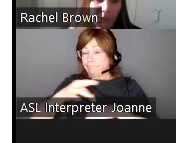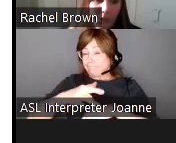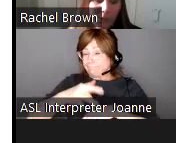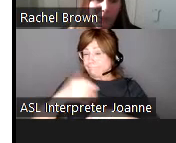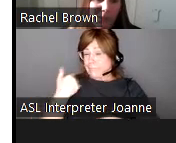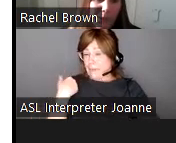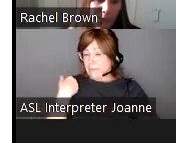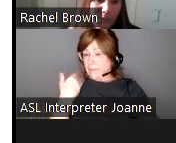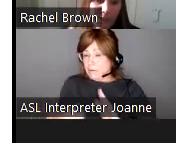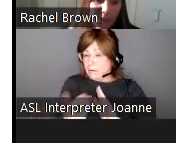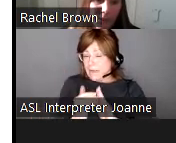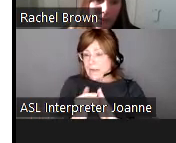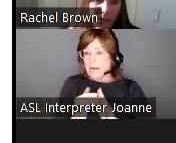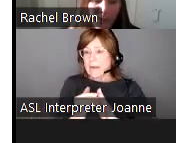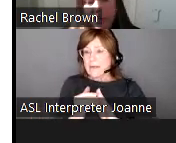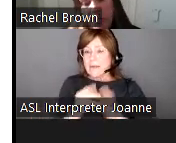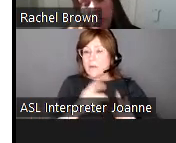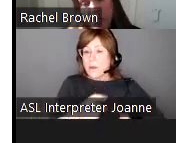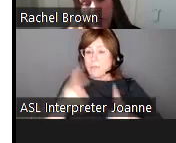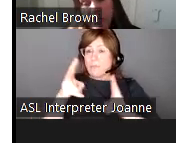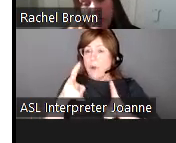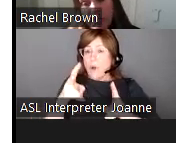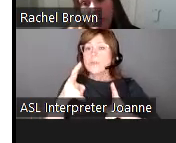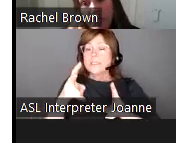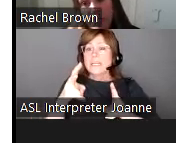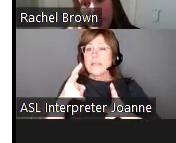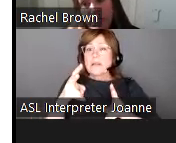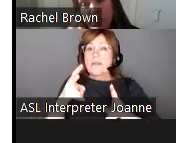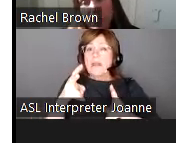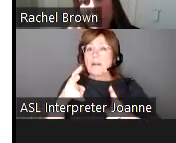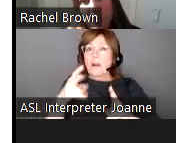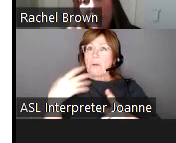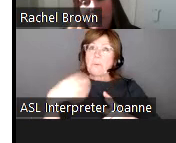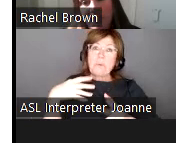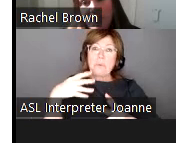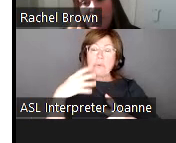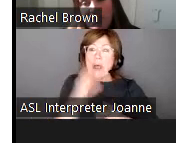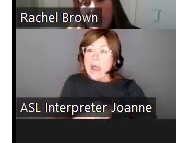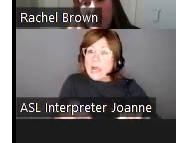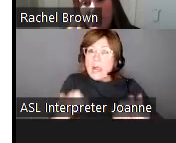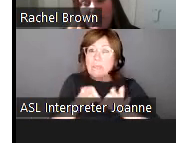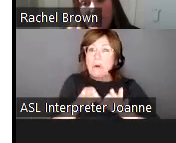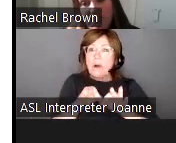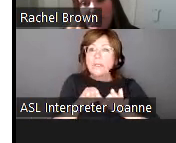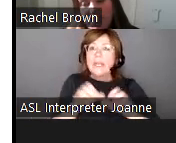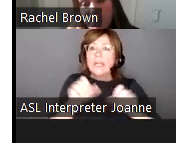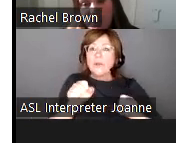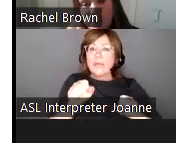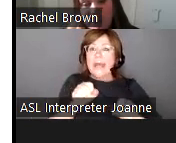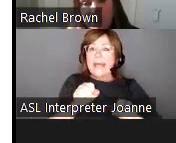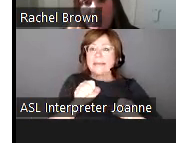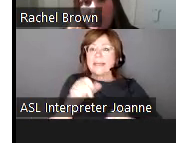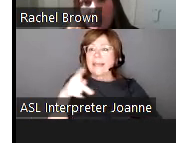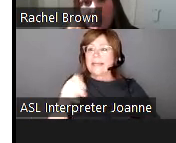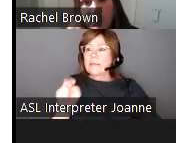what you want to do is pin posts that are relevant at the top of your Facebook homepage. So like I mentioned before, if somebody's coming to your page